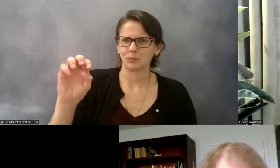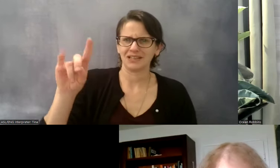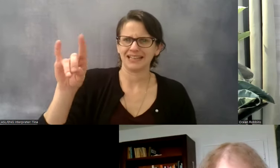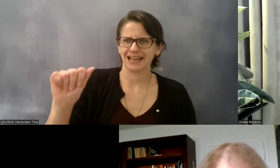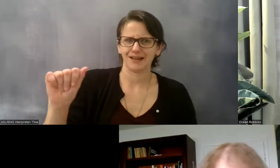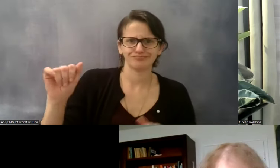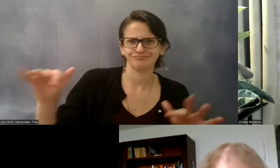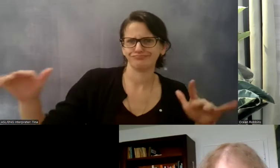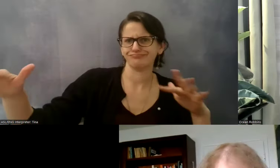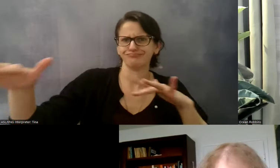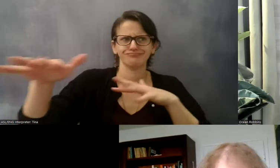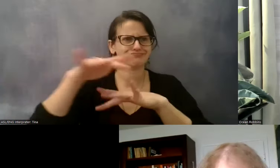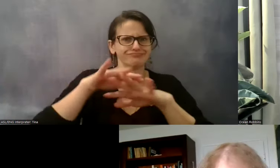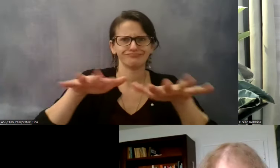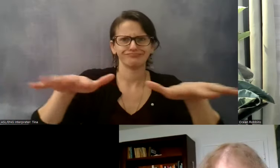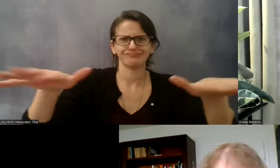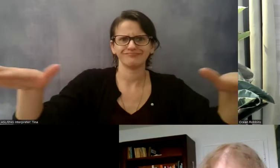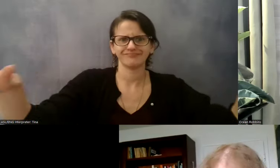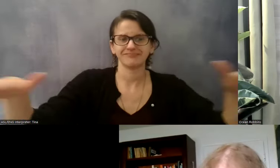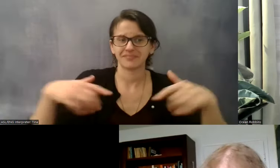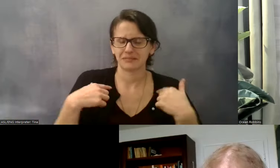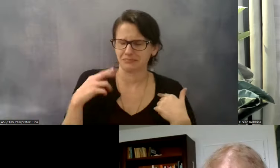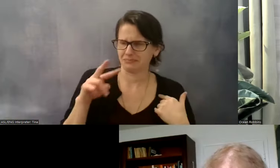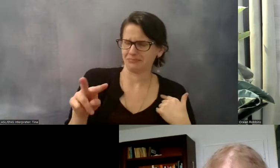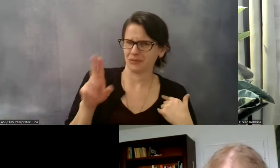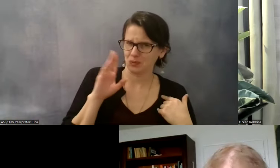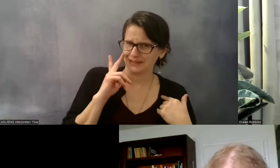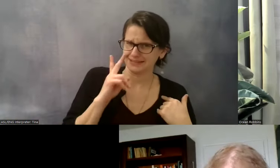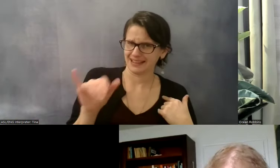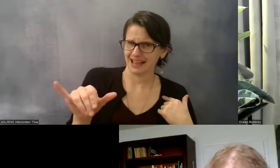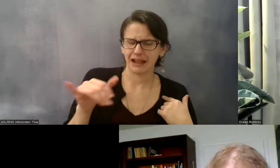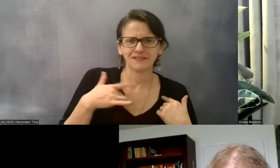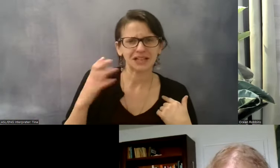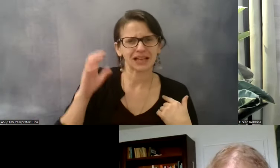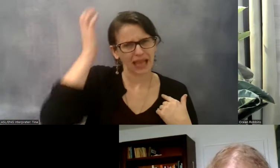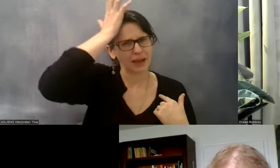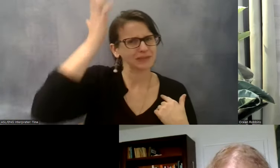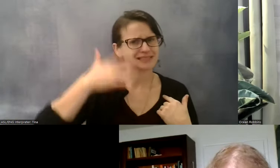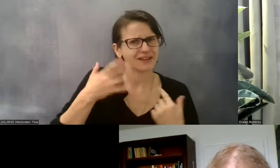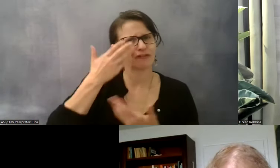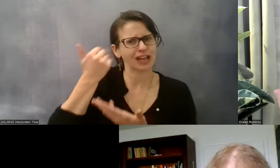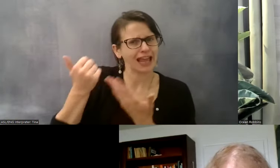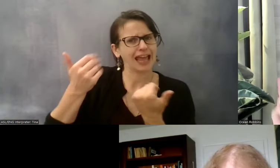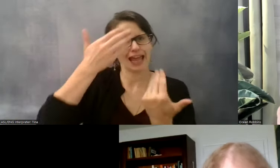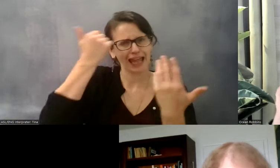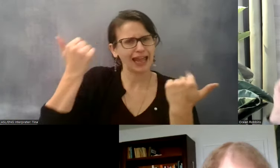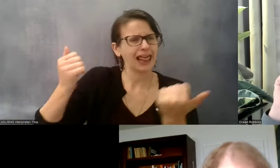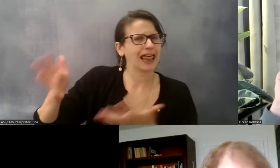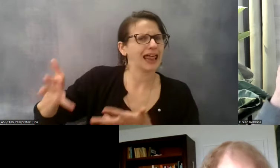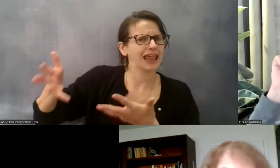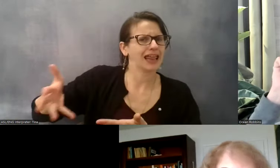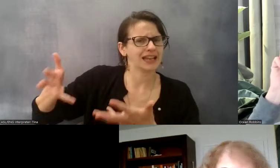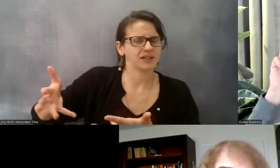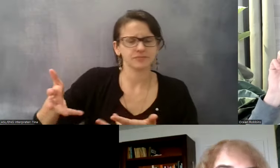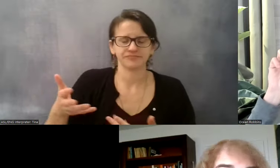right now. That's kind of Oh. exciting. I never thought I'd live to see that day. It's always kind of been the forgotten. Yeah, there's cabbage. Like, there's other vegetables that are more